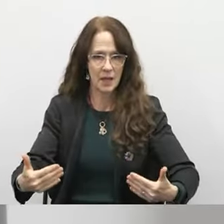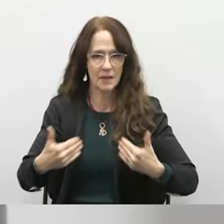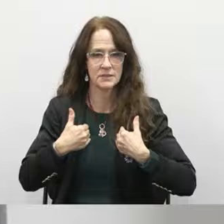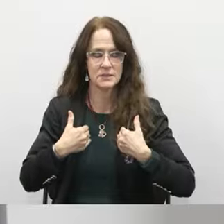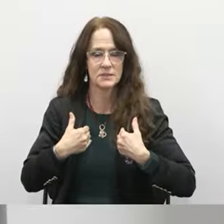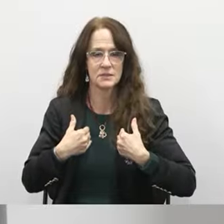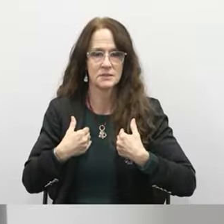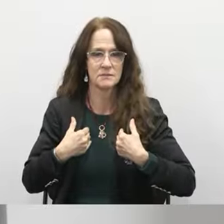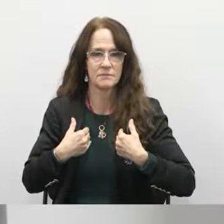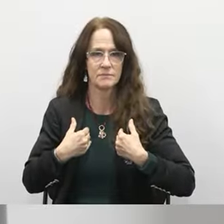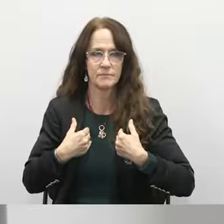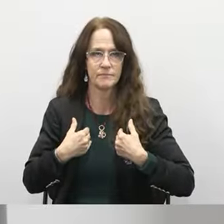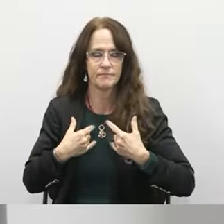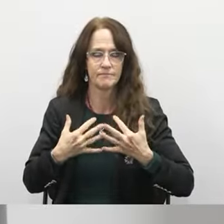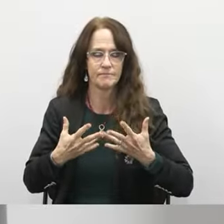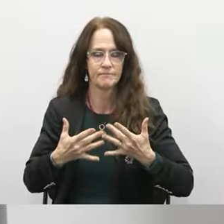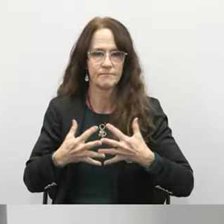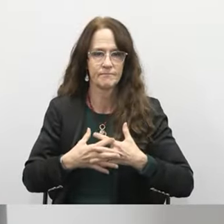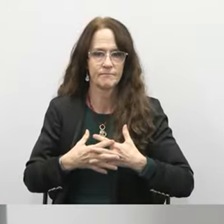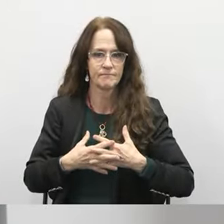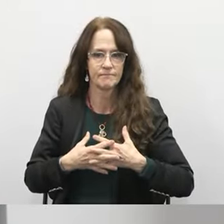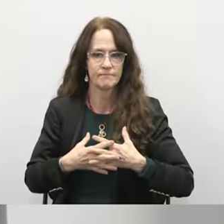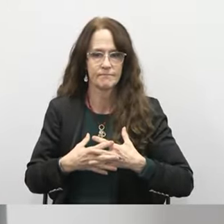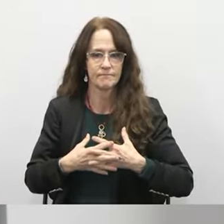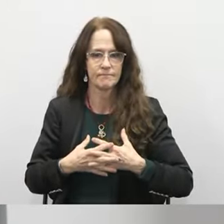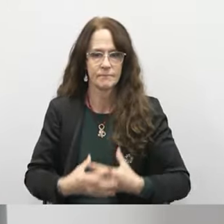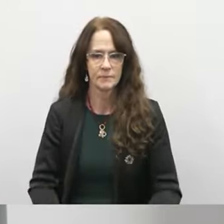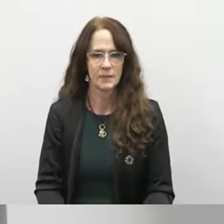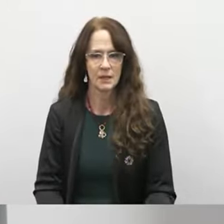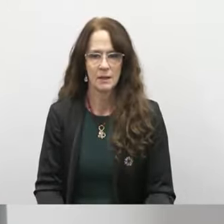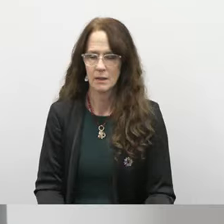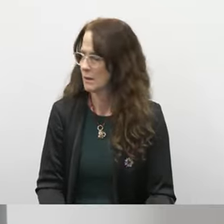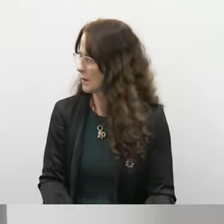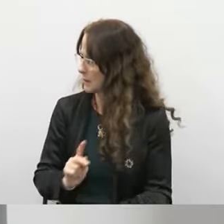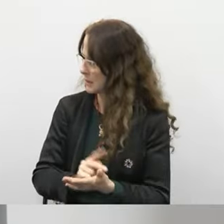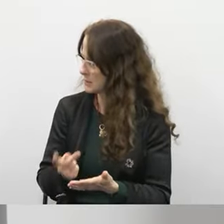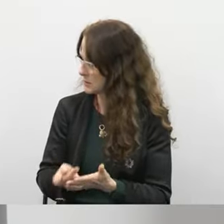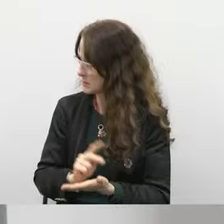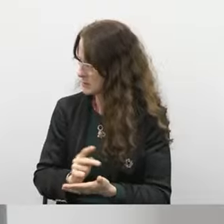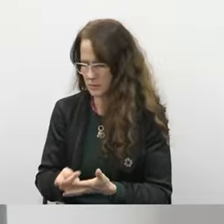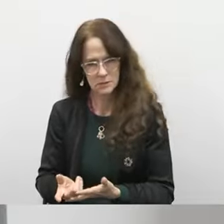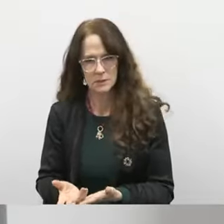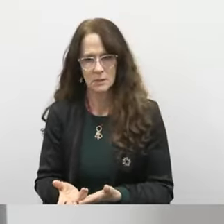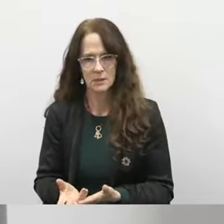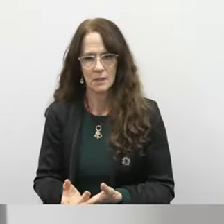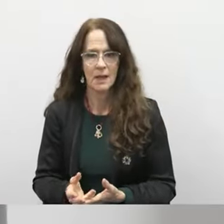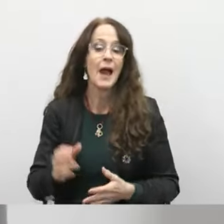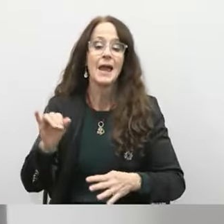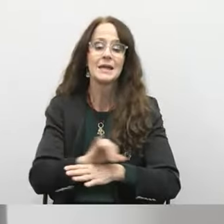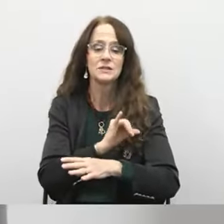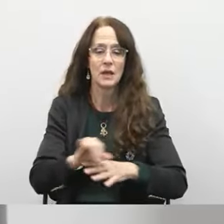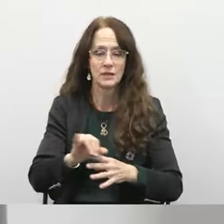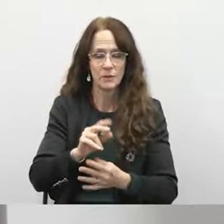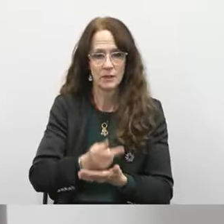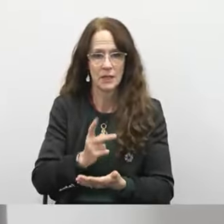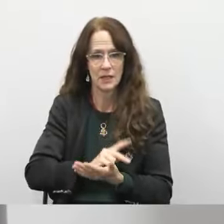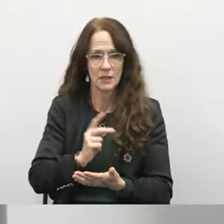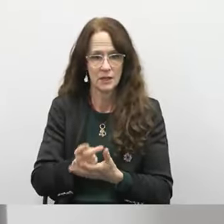what kind of kitchen is it? industrial kitchen. It